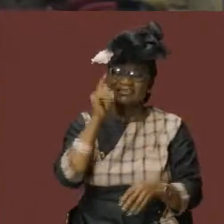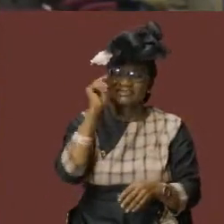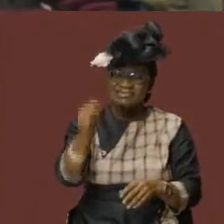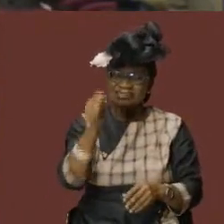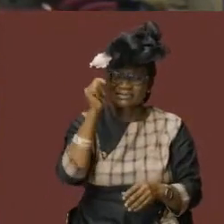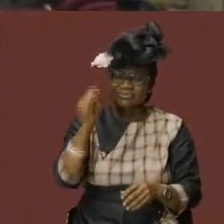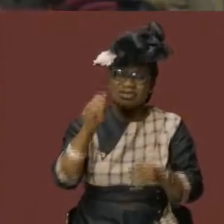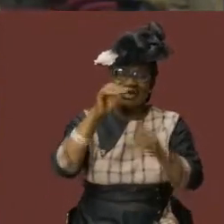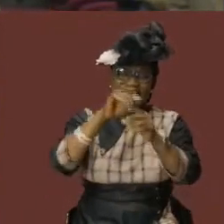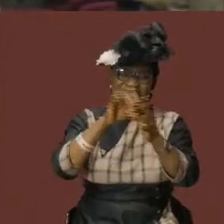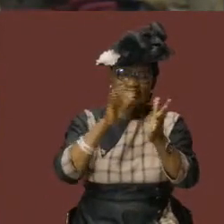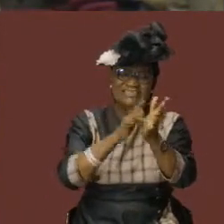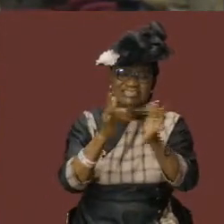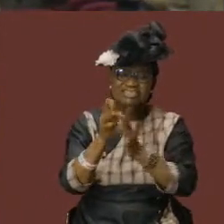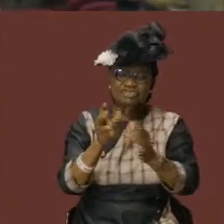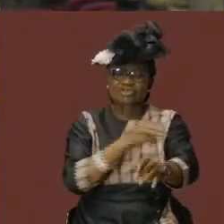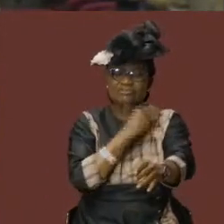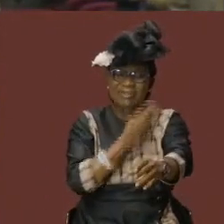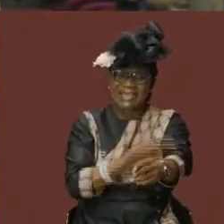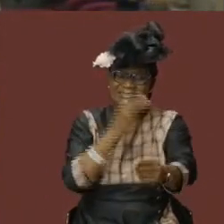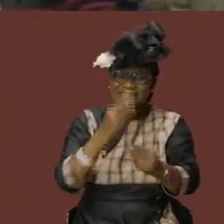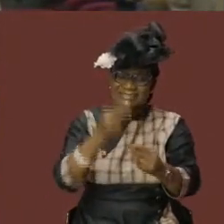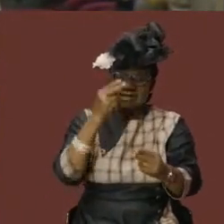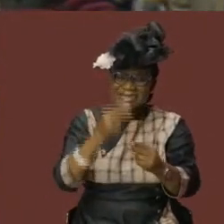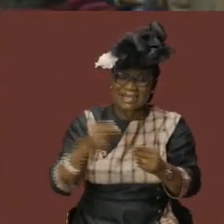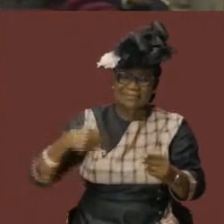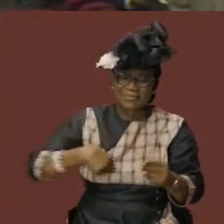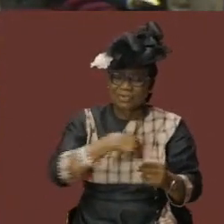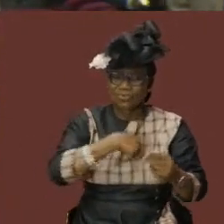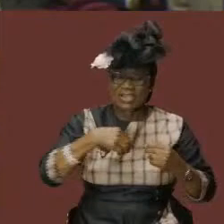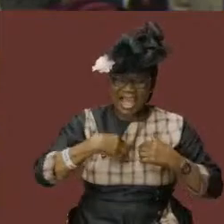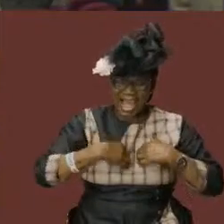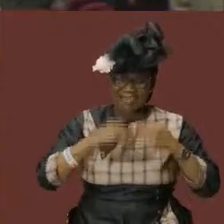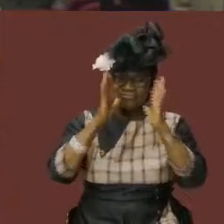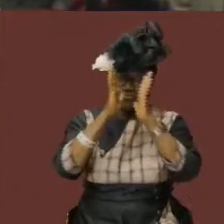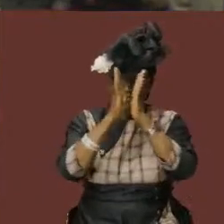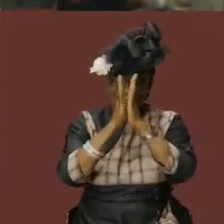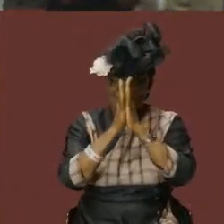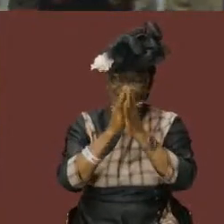Amen. In Jesus' mighty name, we have prayed.